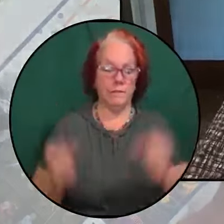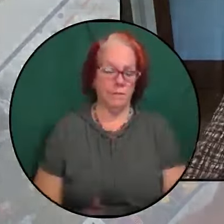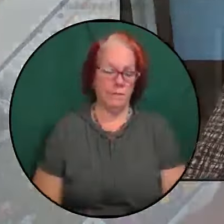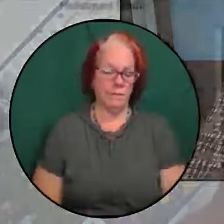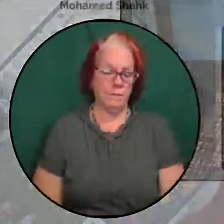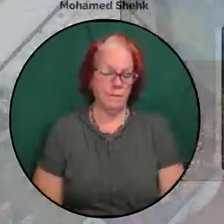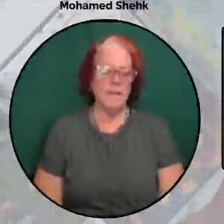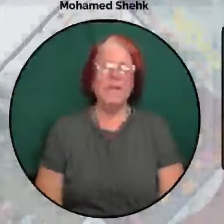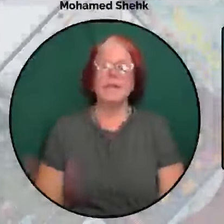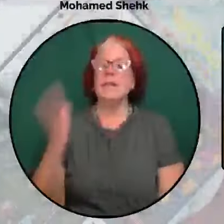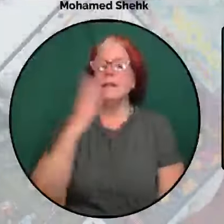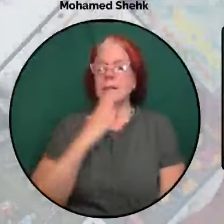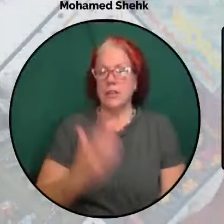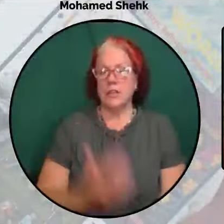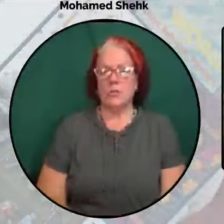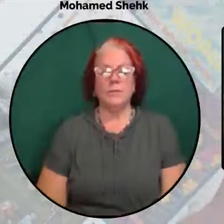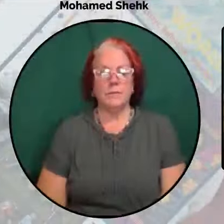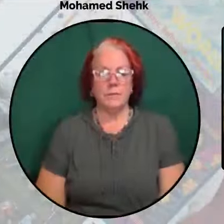Thank you.